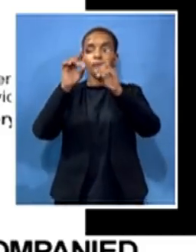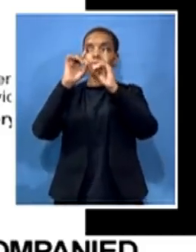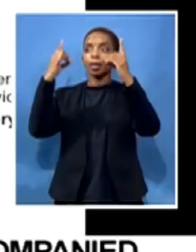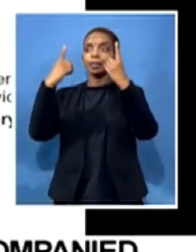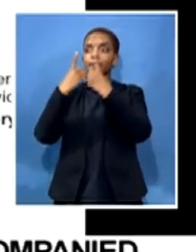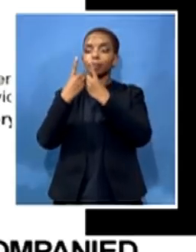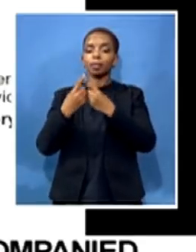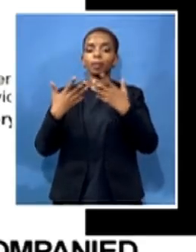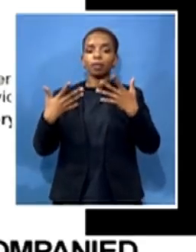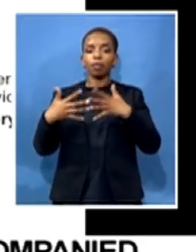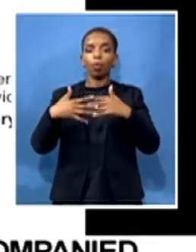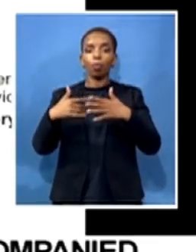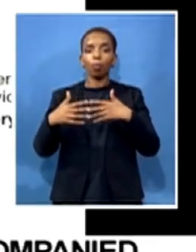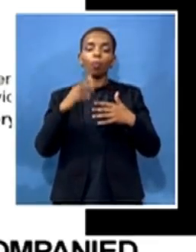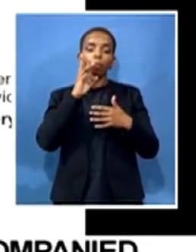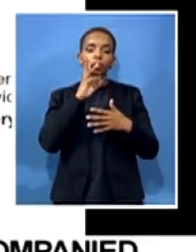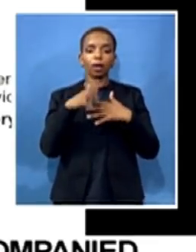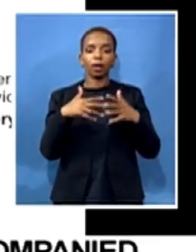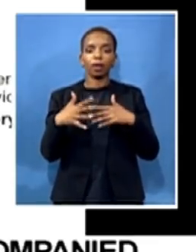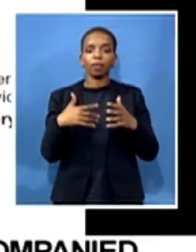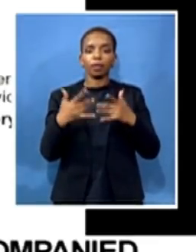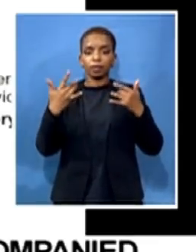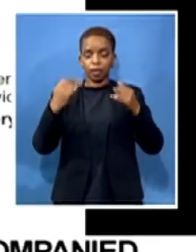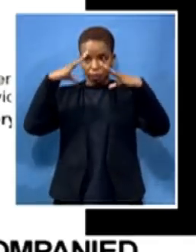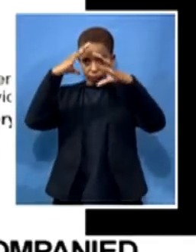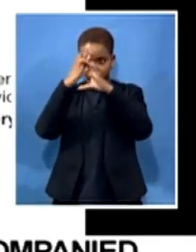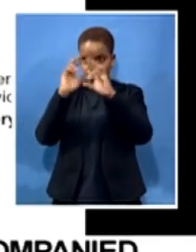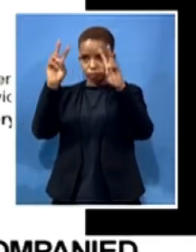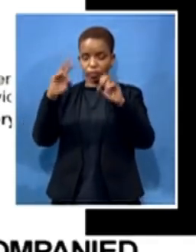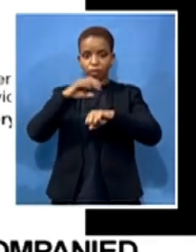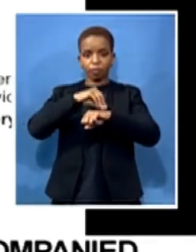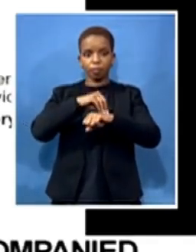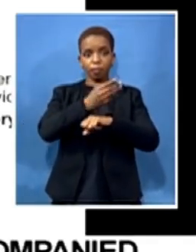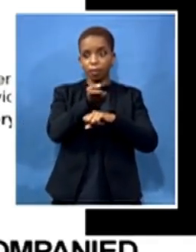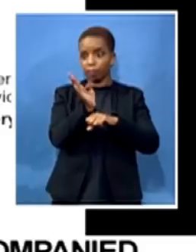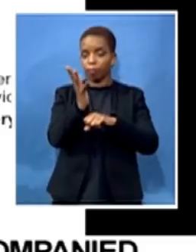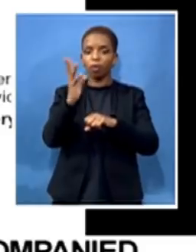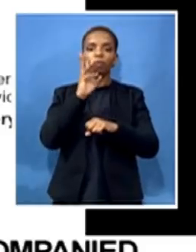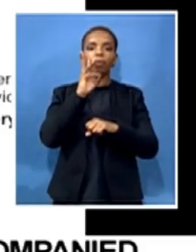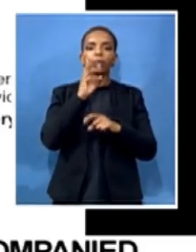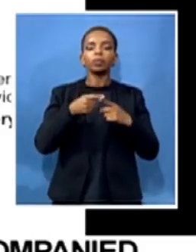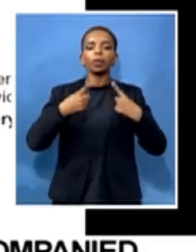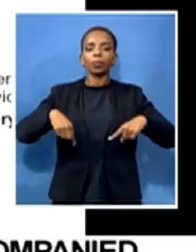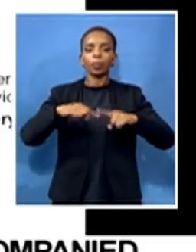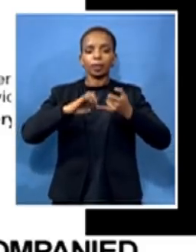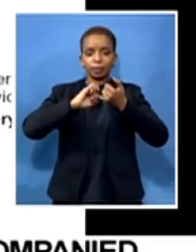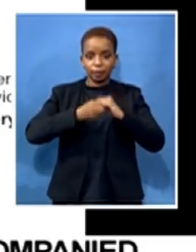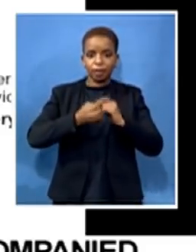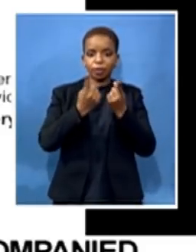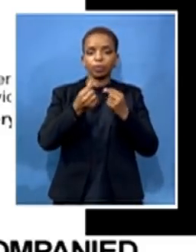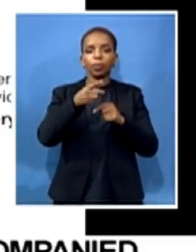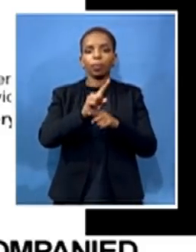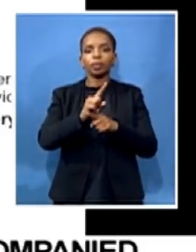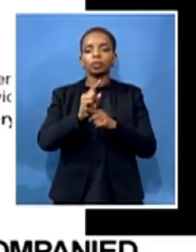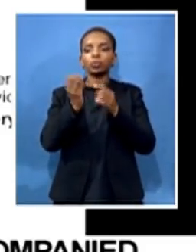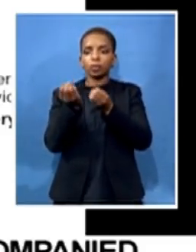water, we are trying to, through MISA, to develop sustainable water sources, such